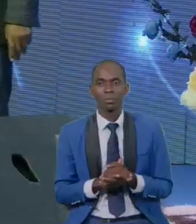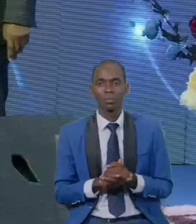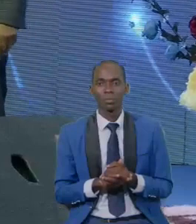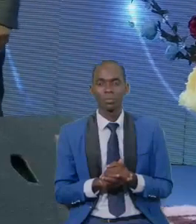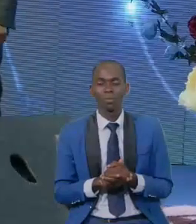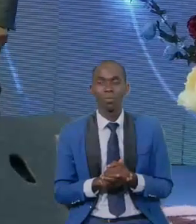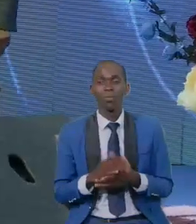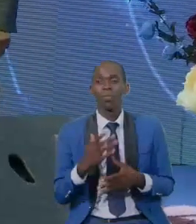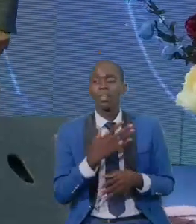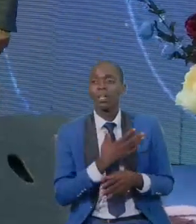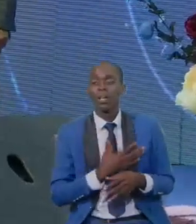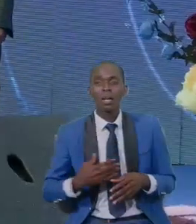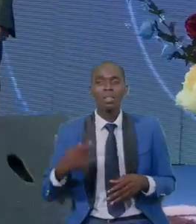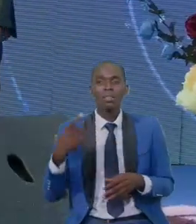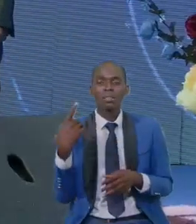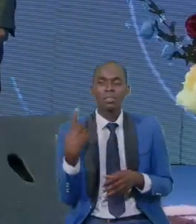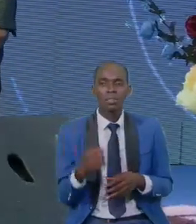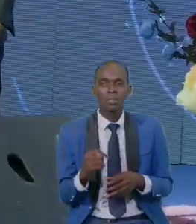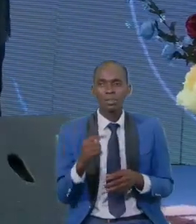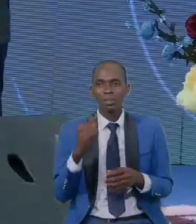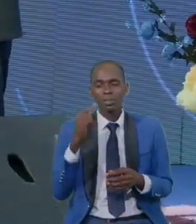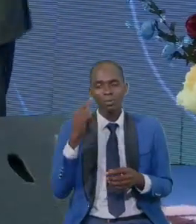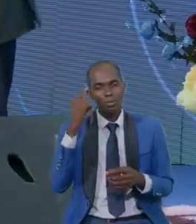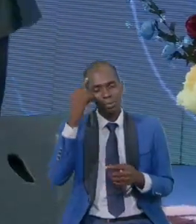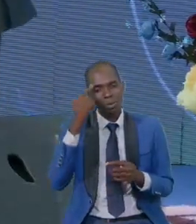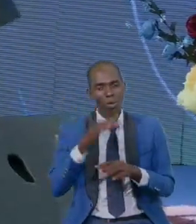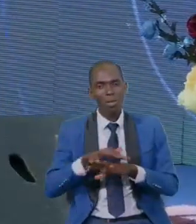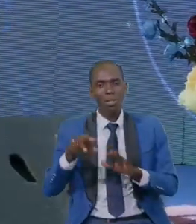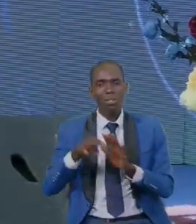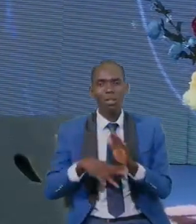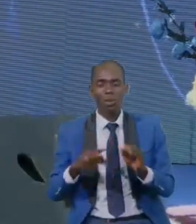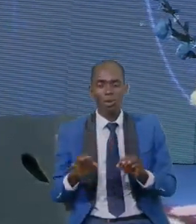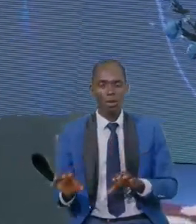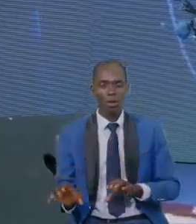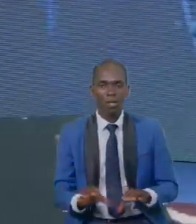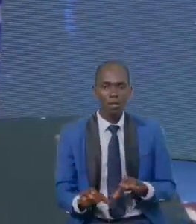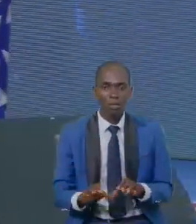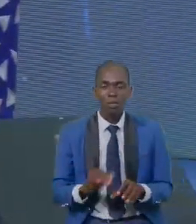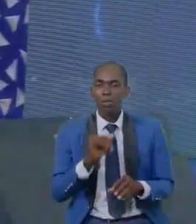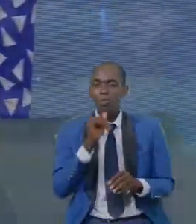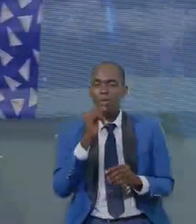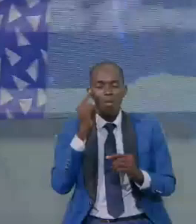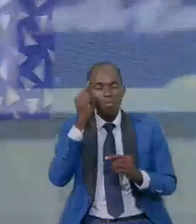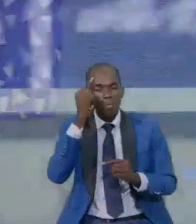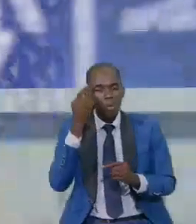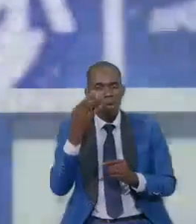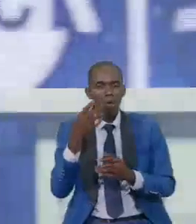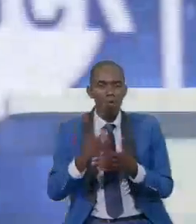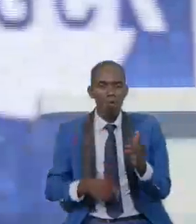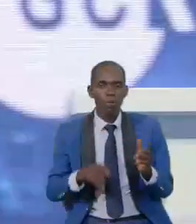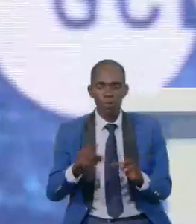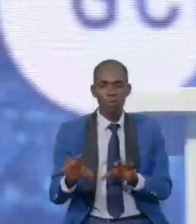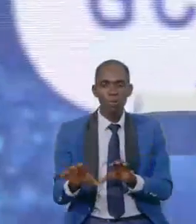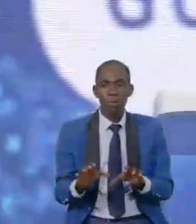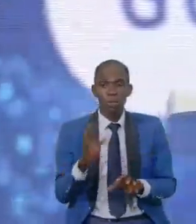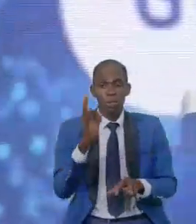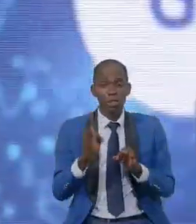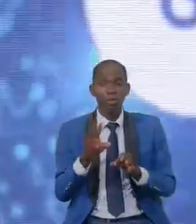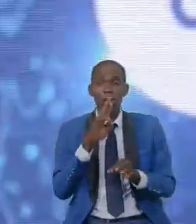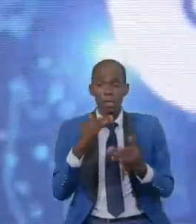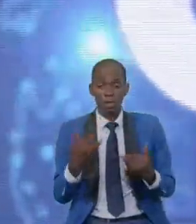And the thoughtlessness of action, not thinking about what you do, and that you're a child of God now,